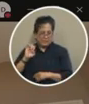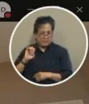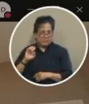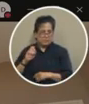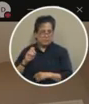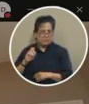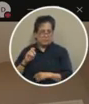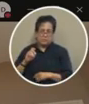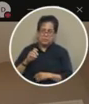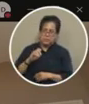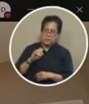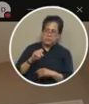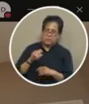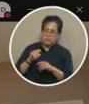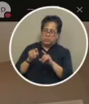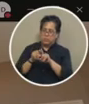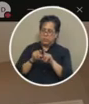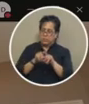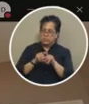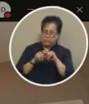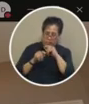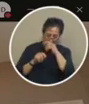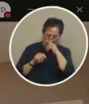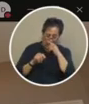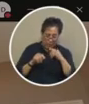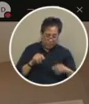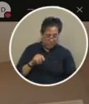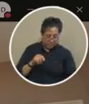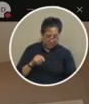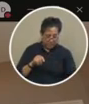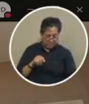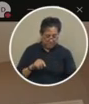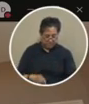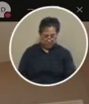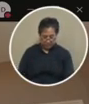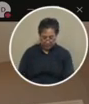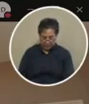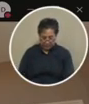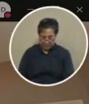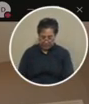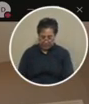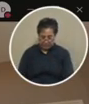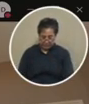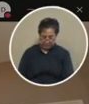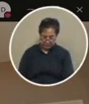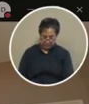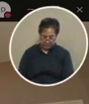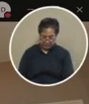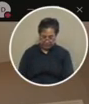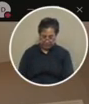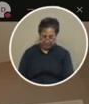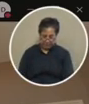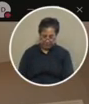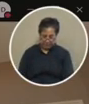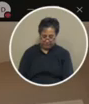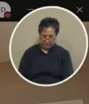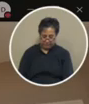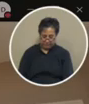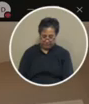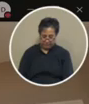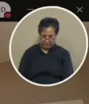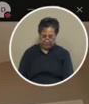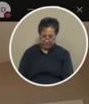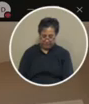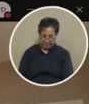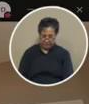interactions. And then I guess sorry, go ahead. I was going to say that the reason why that's included, even